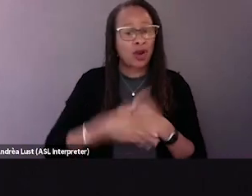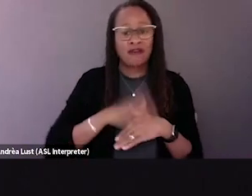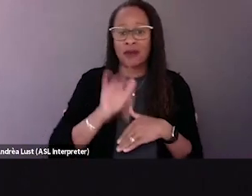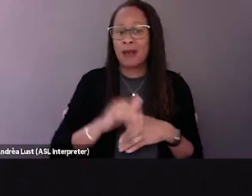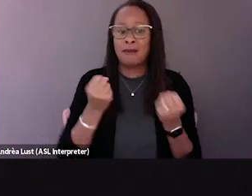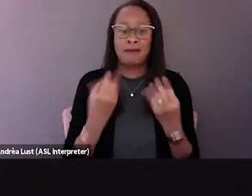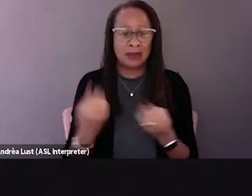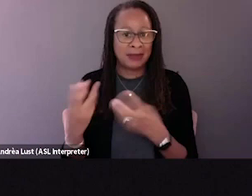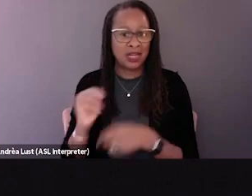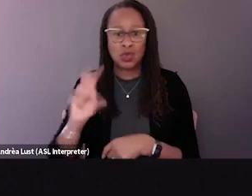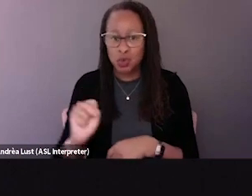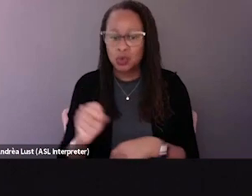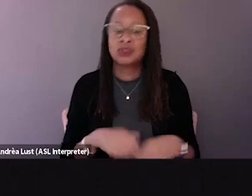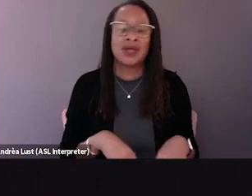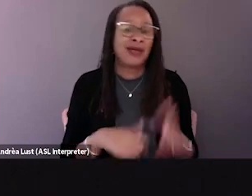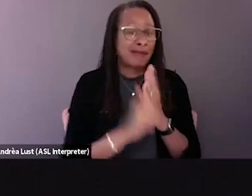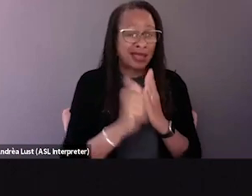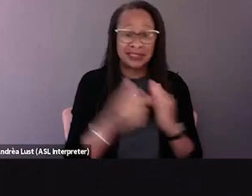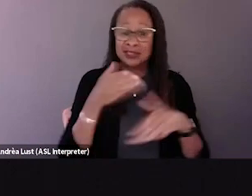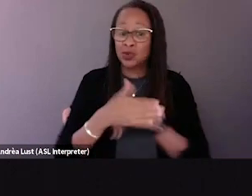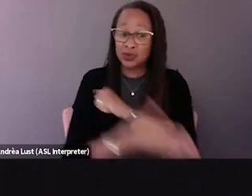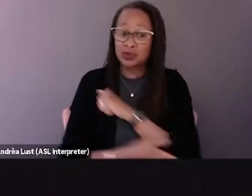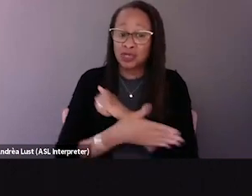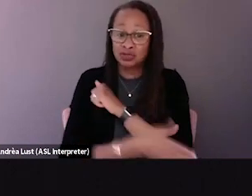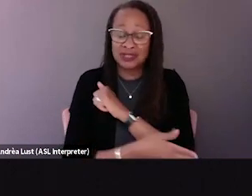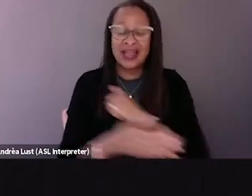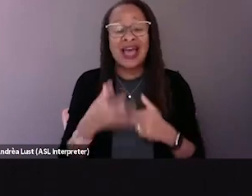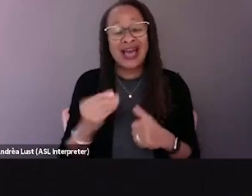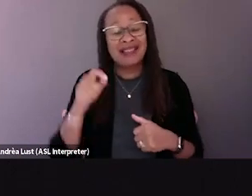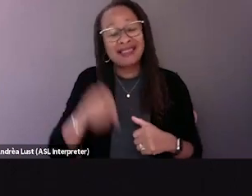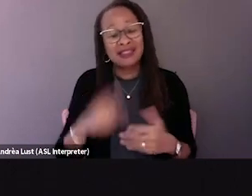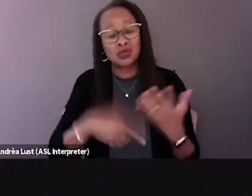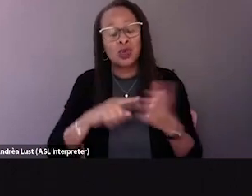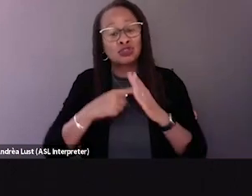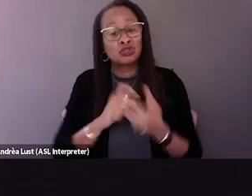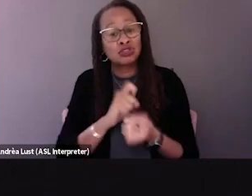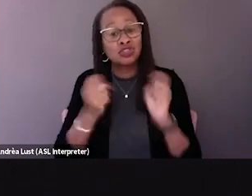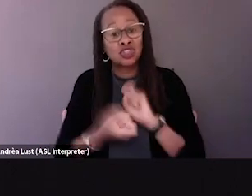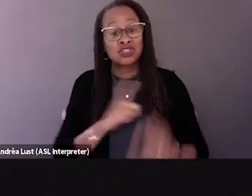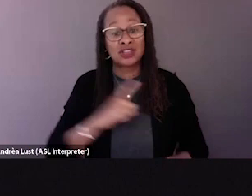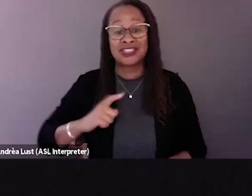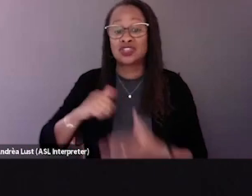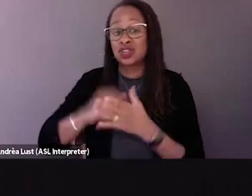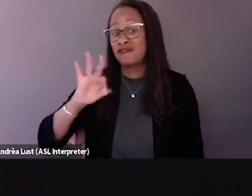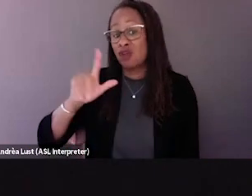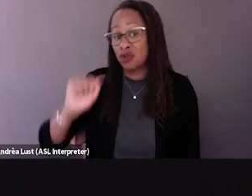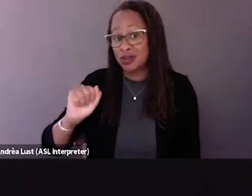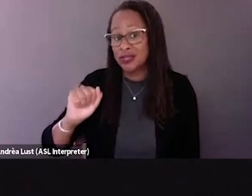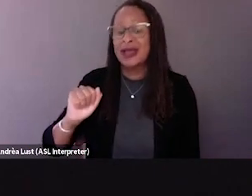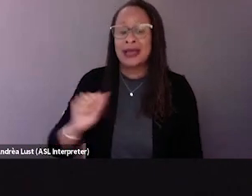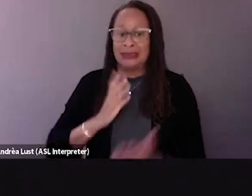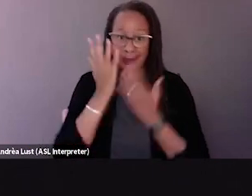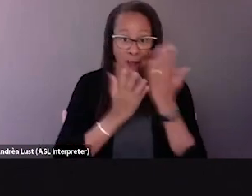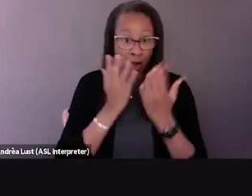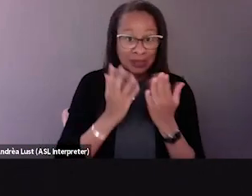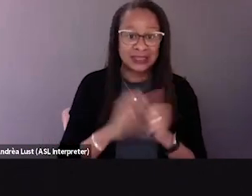news outlets, magazines all over the country. And this is actually what spurred the change in legislation in Florida, is embarrassing those